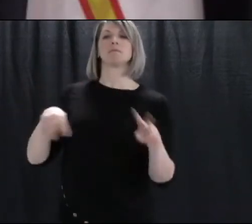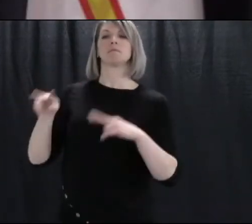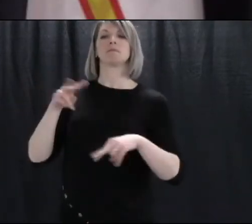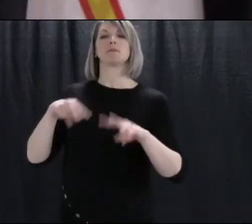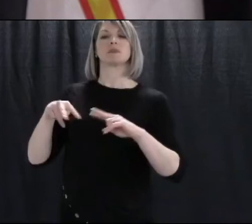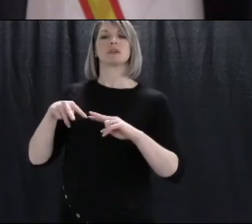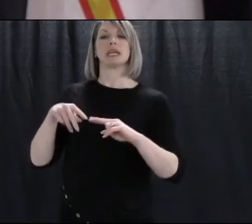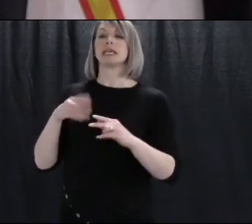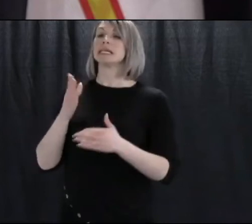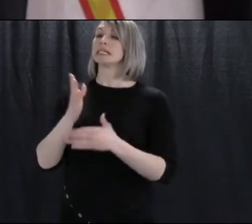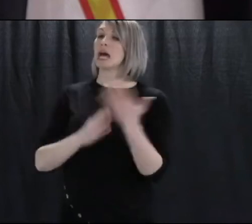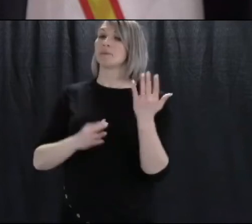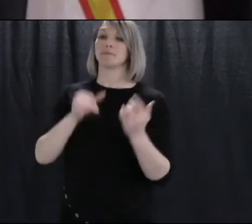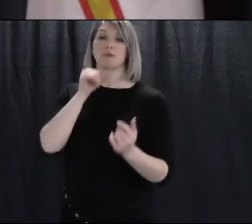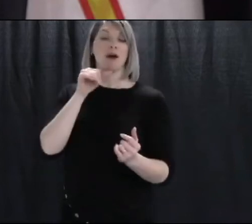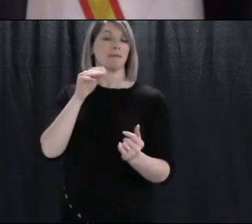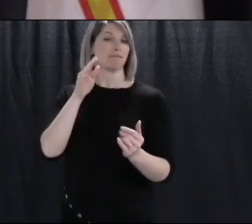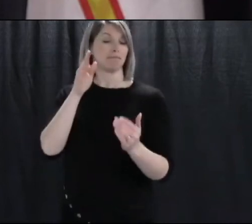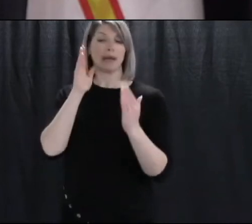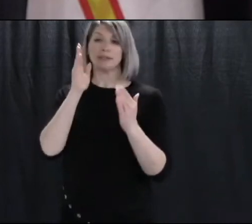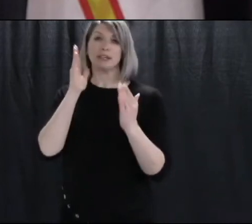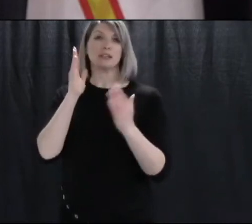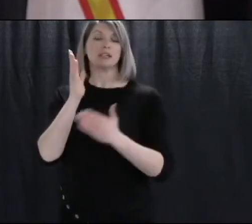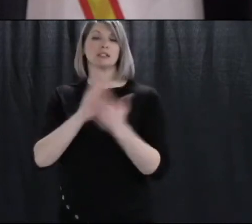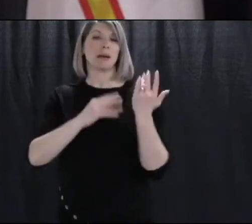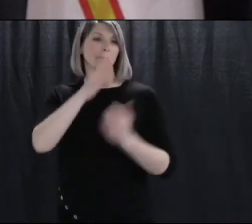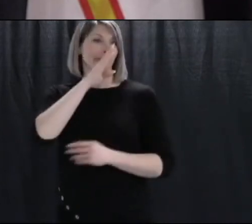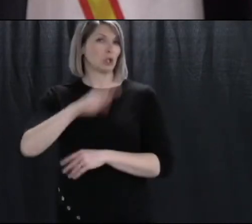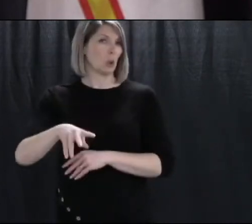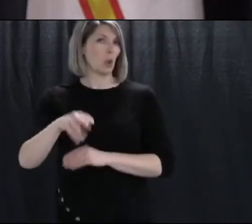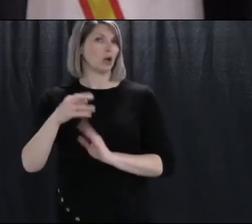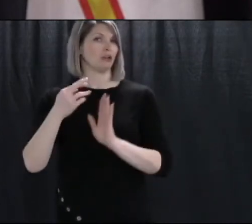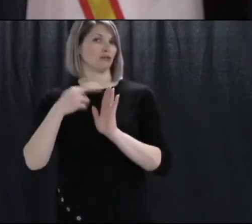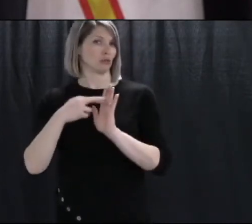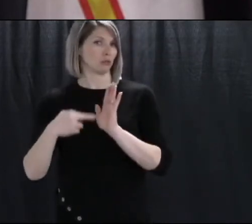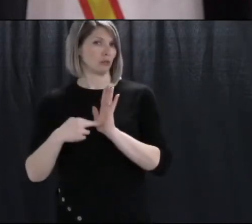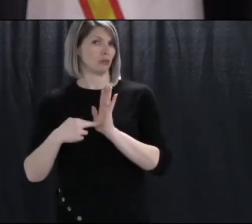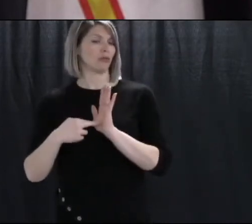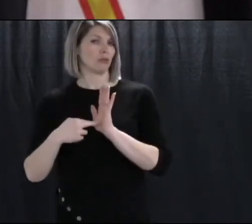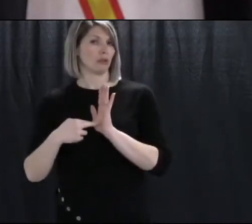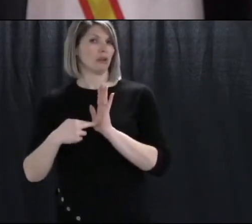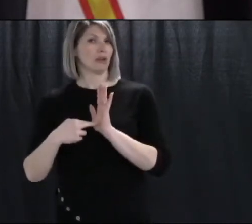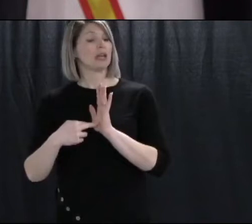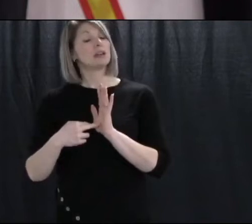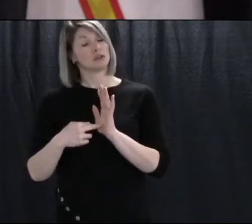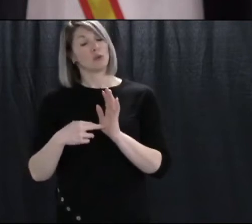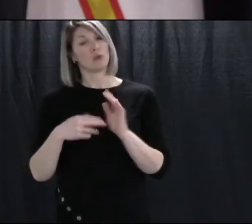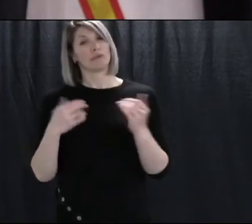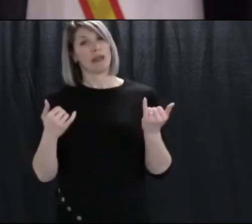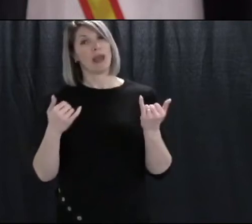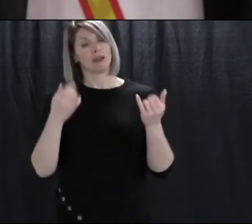not to suggest that this is the case, but the recommendation that we're putting out there is for people to be